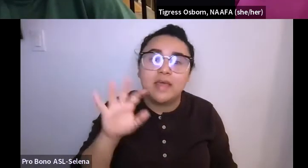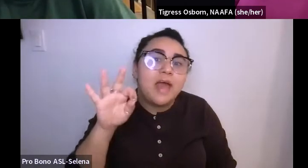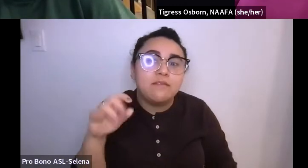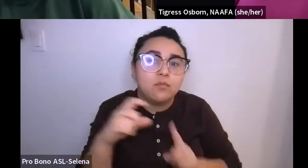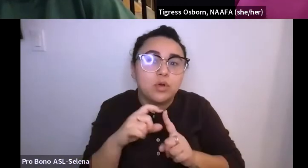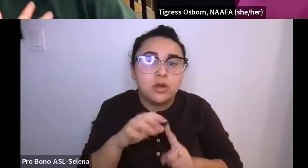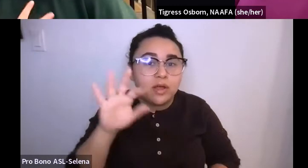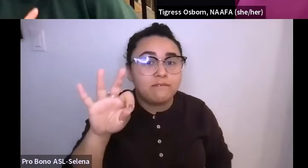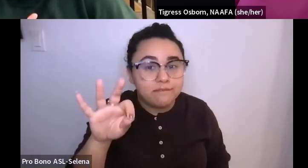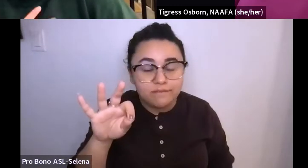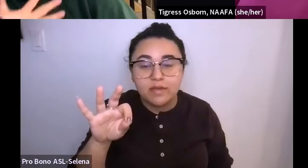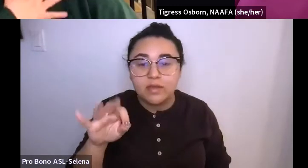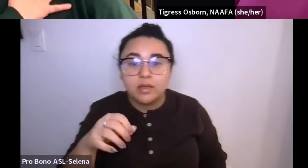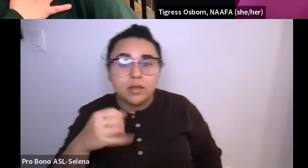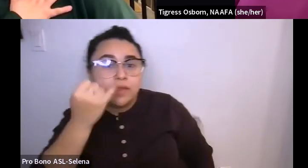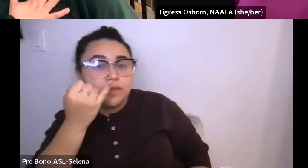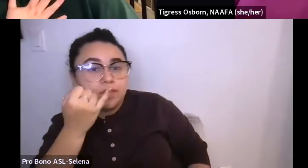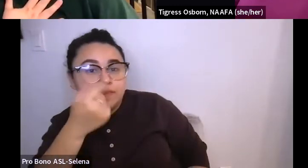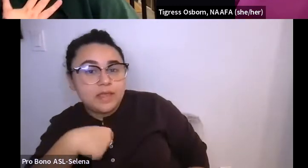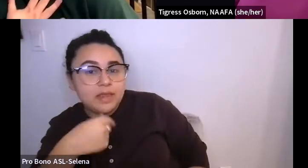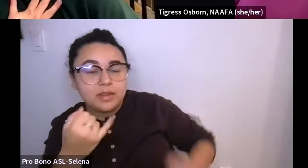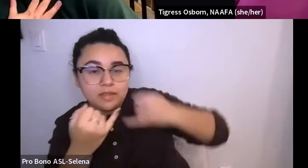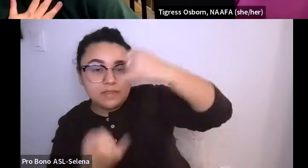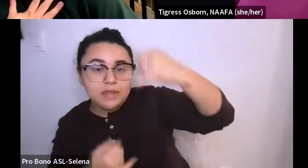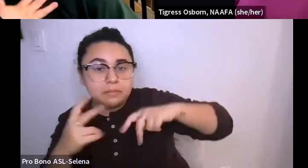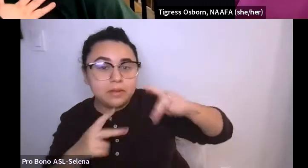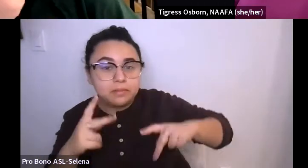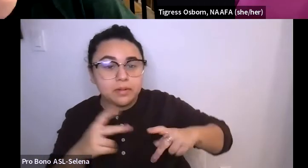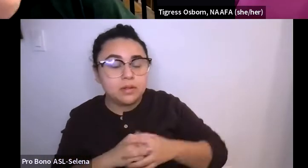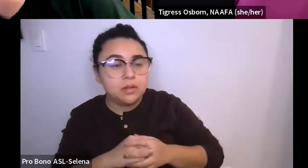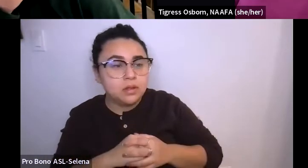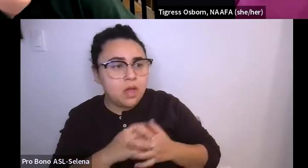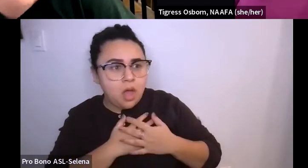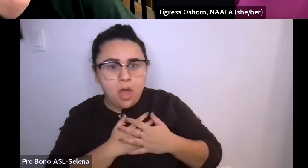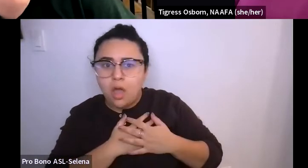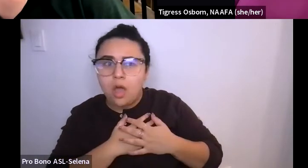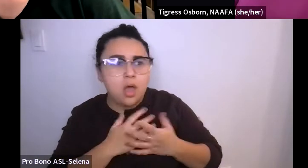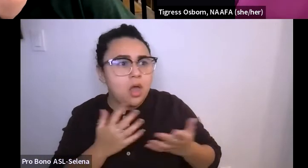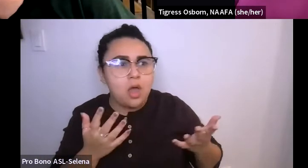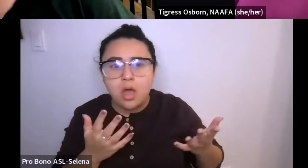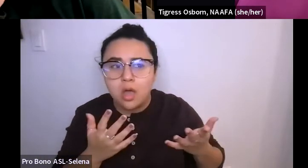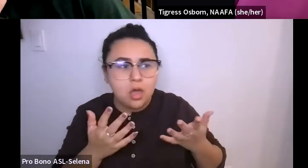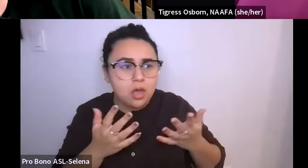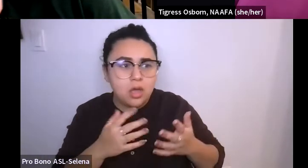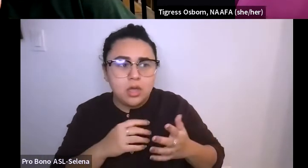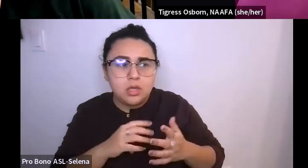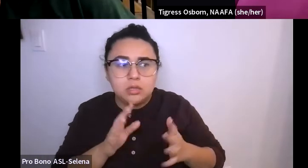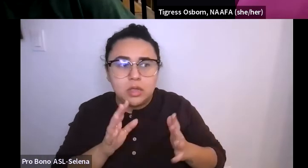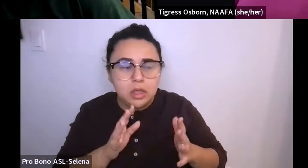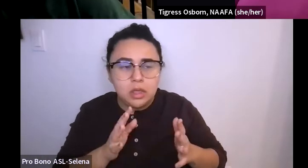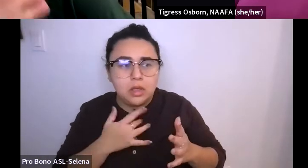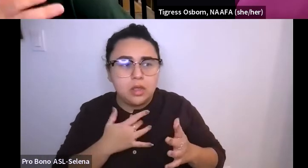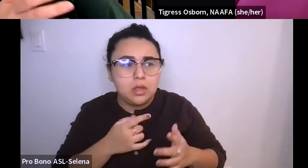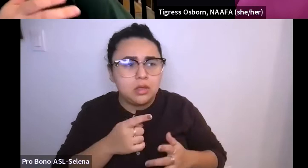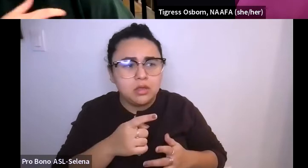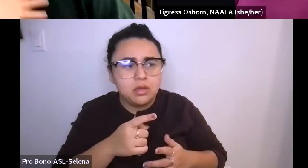and just like thin people just like they can't not say, you're not fat, you're